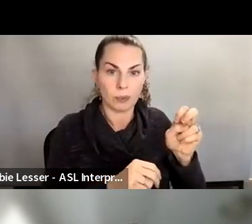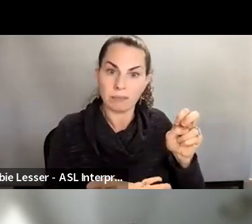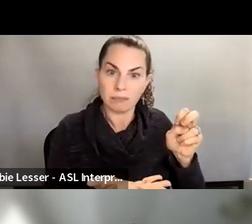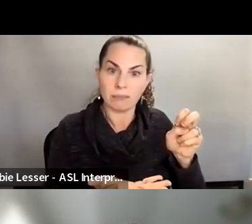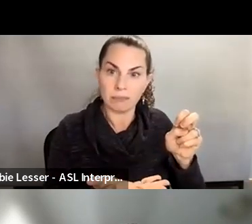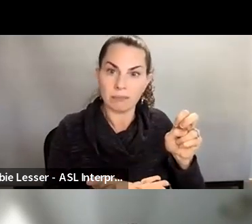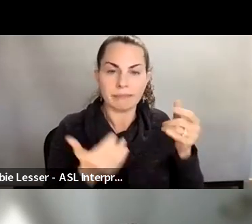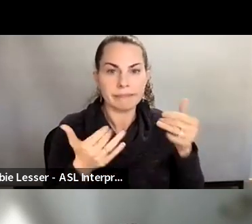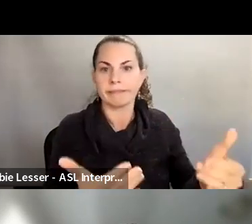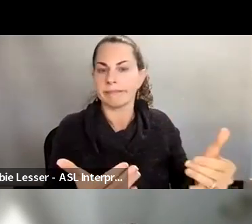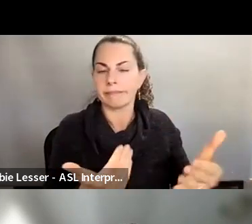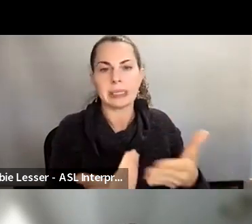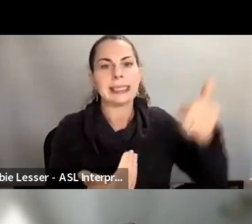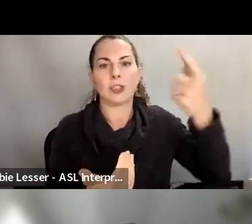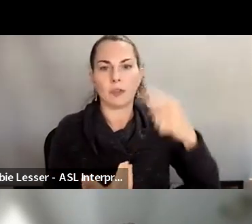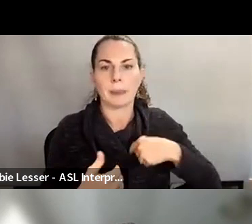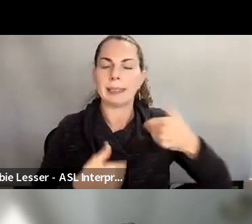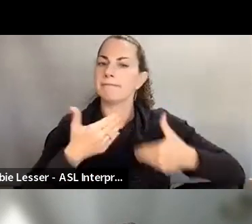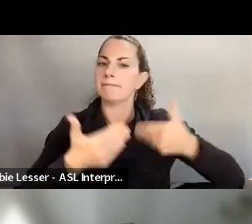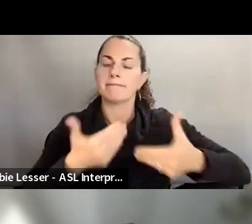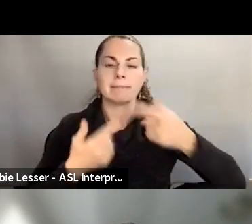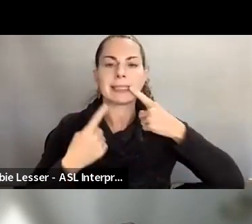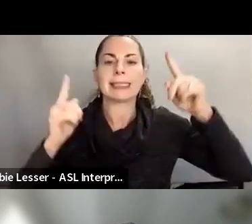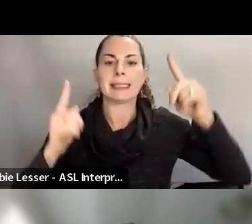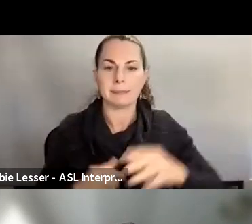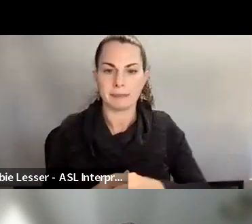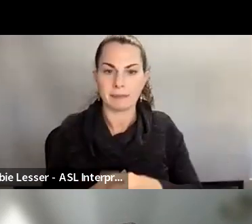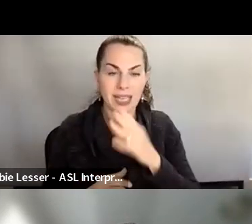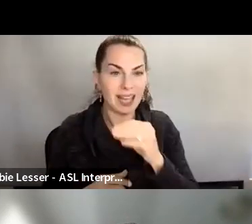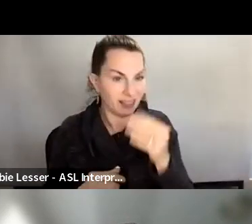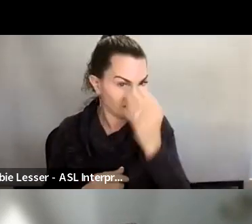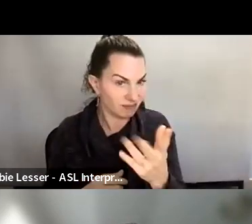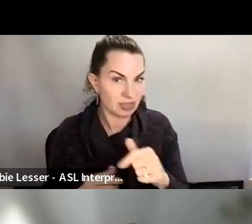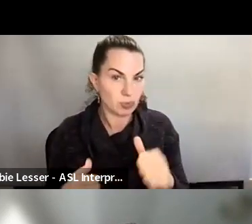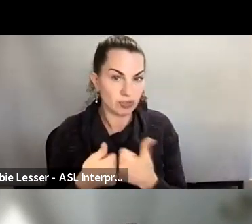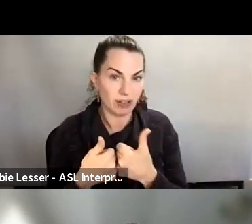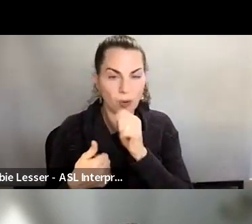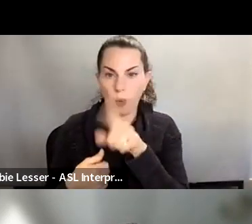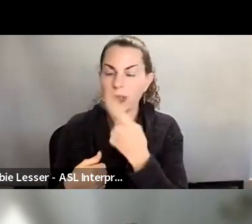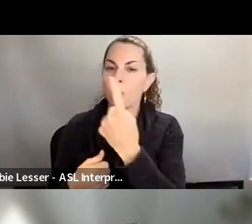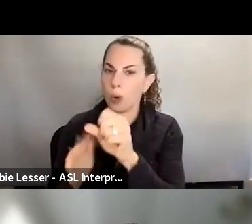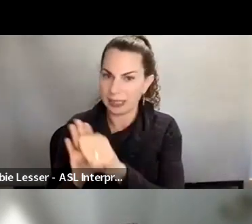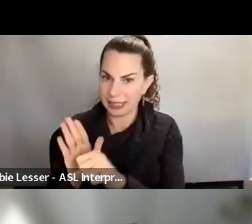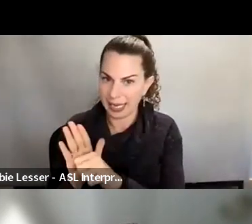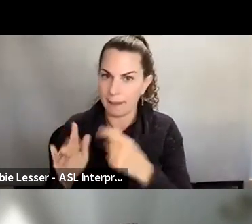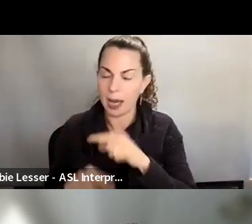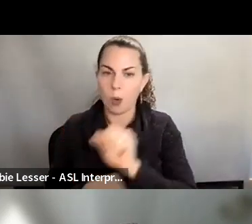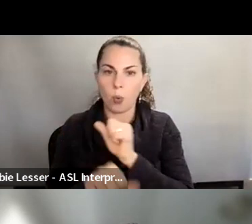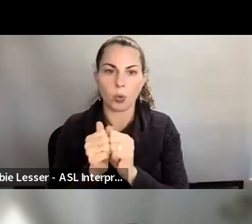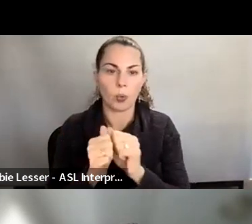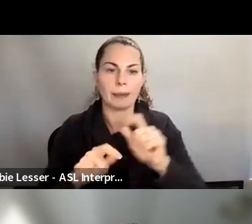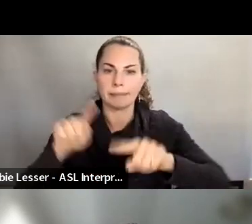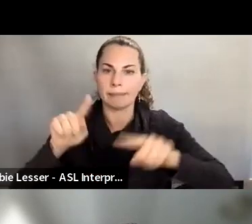it was much easier for me to succeed in this organization. And remember, it was challenging. It wasn't just one state. It was across 11 states and 40